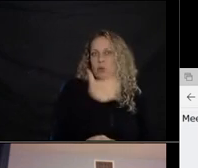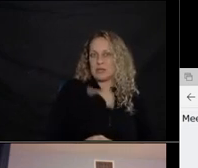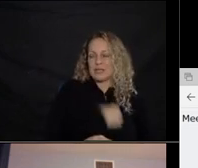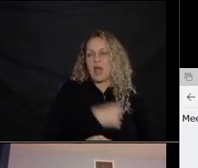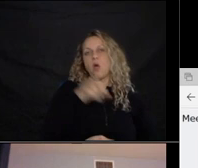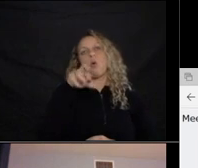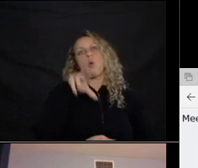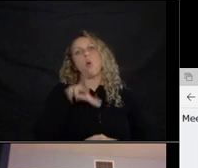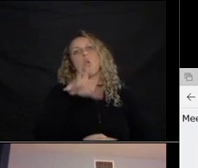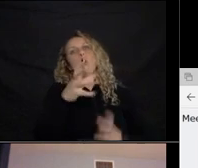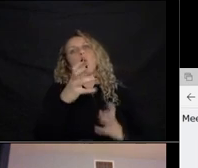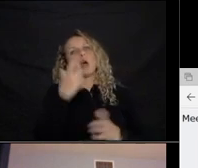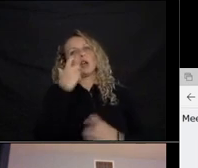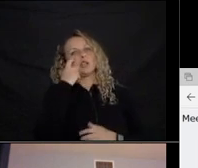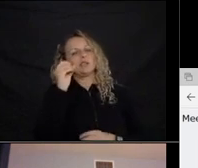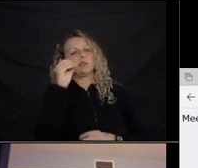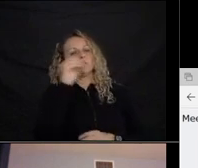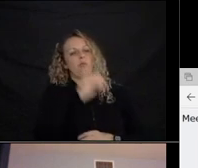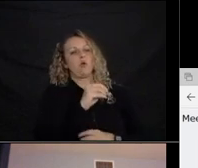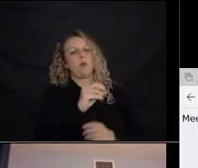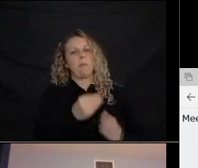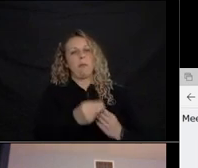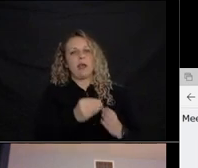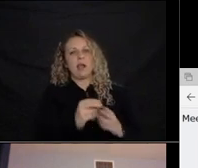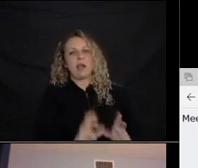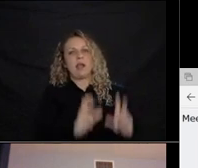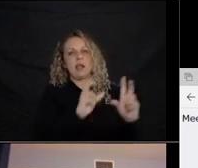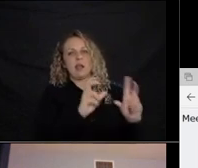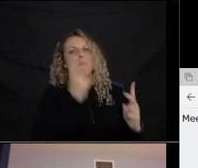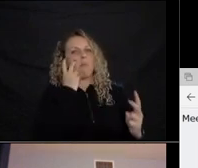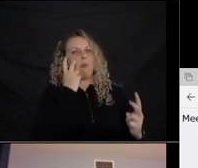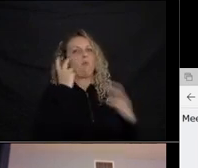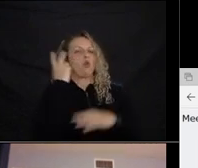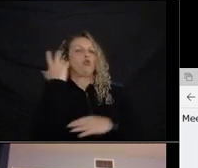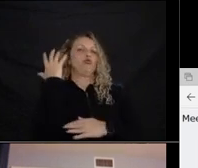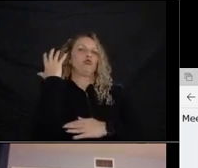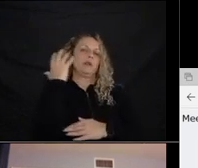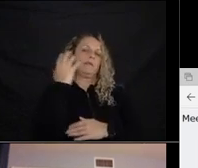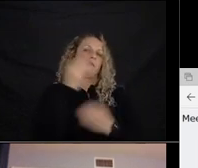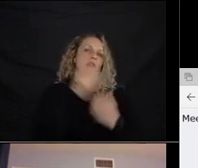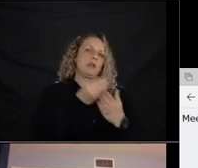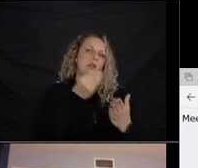or if they just want to put money into the Memorial Tree Fund.